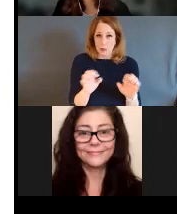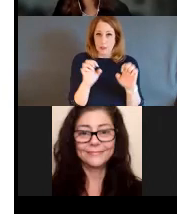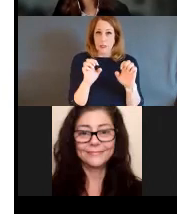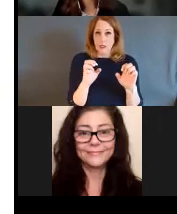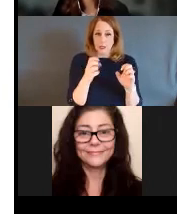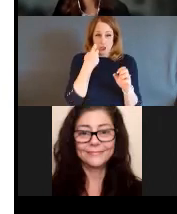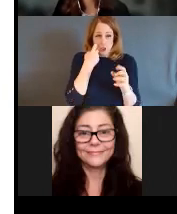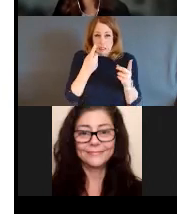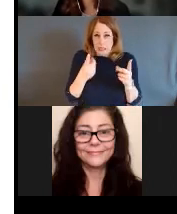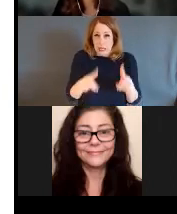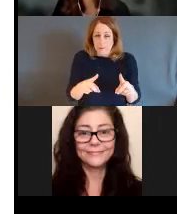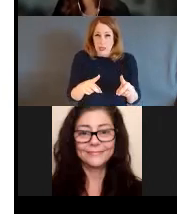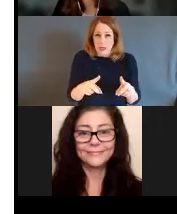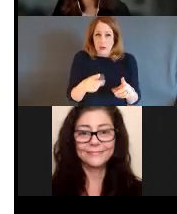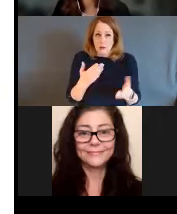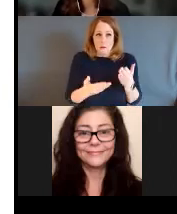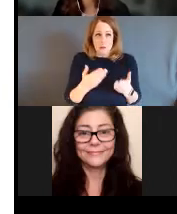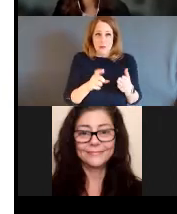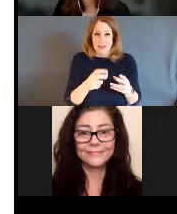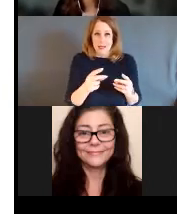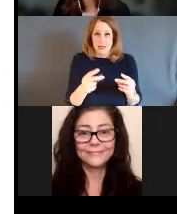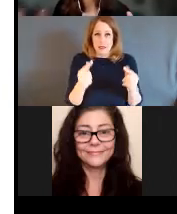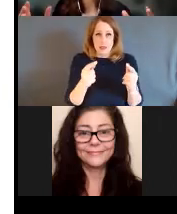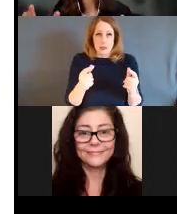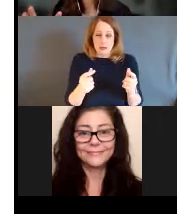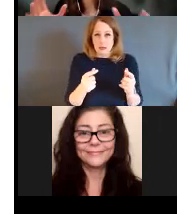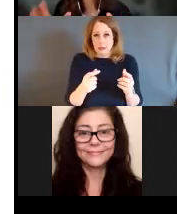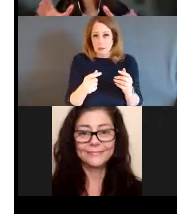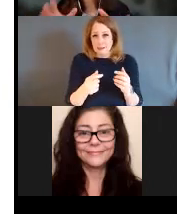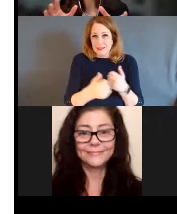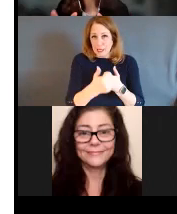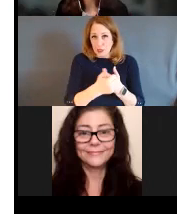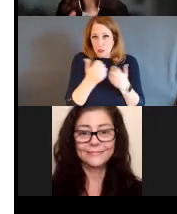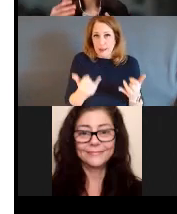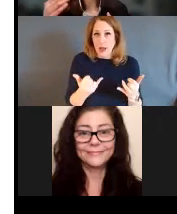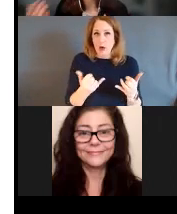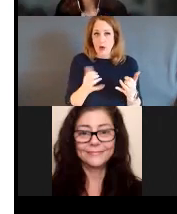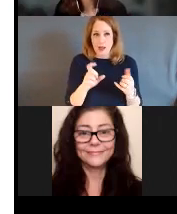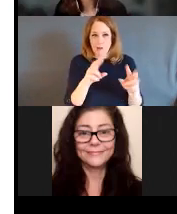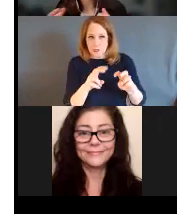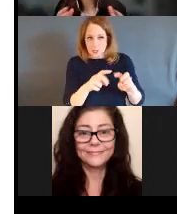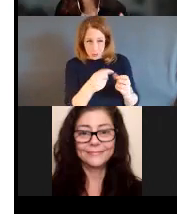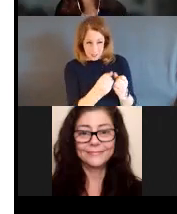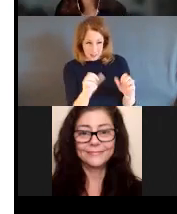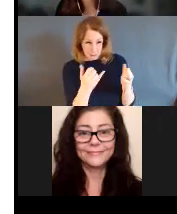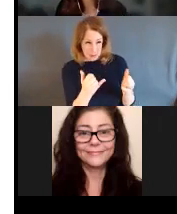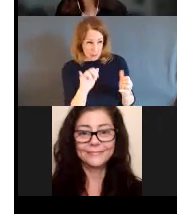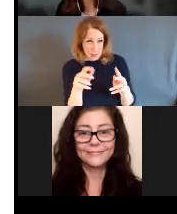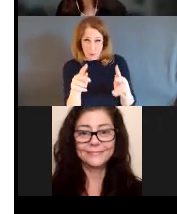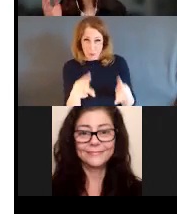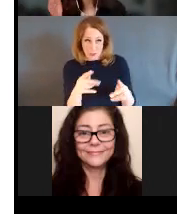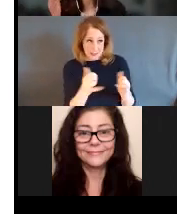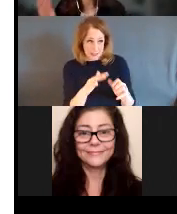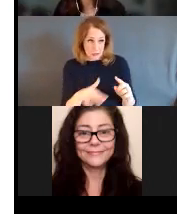just happened. So they may be in immediate danger. You need to assess, okay, are you safe right now? Is the person causing harm still